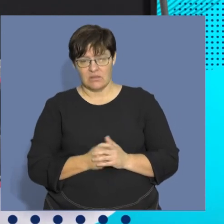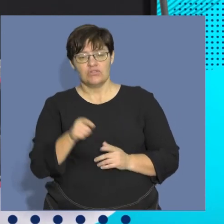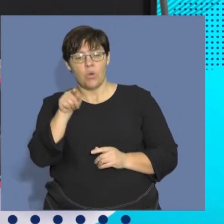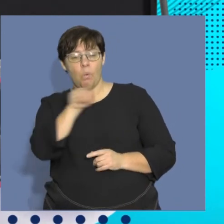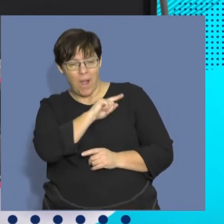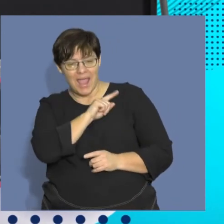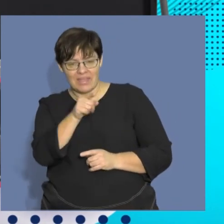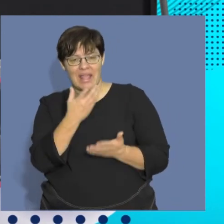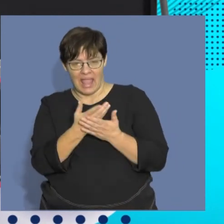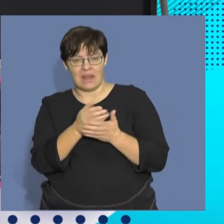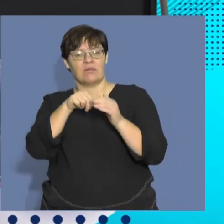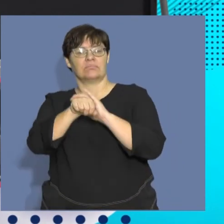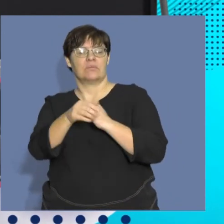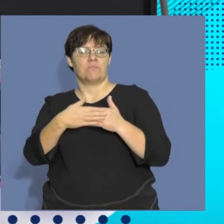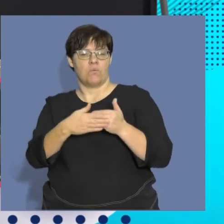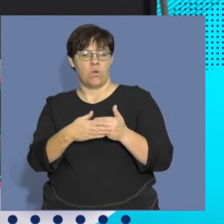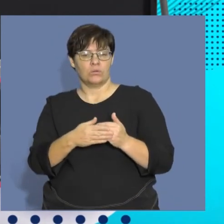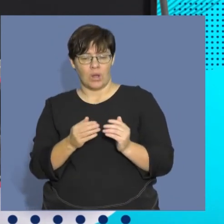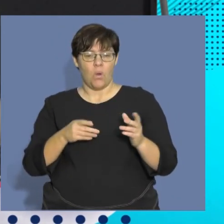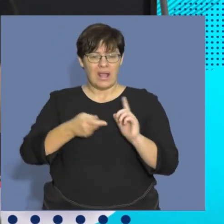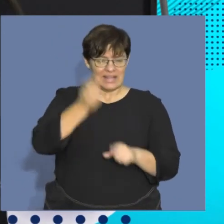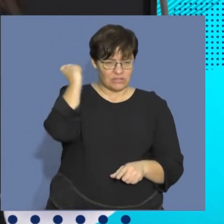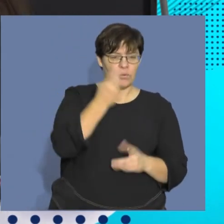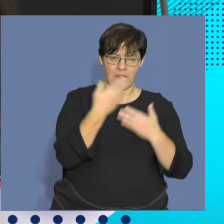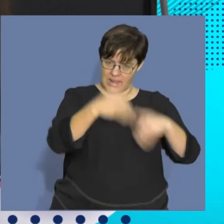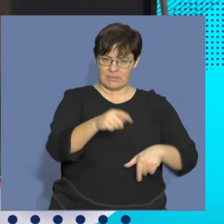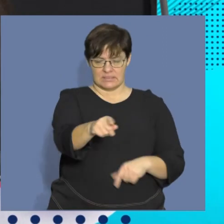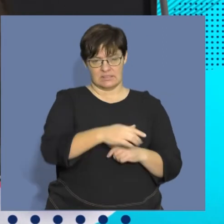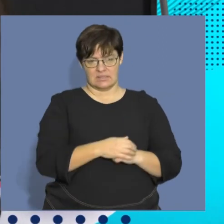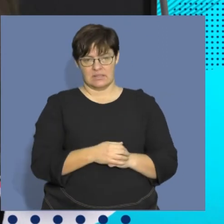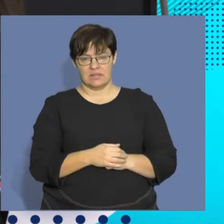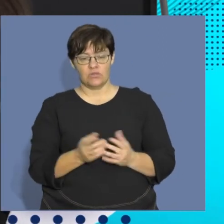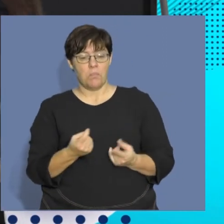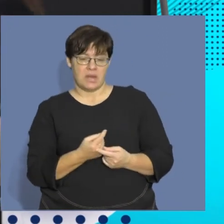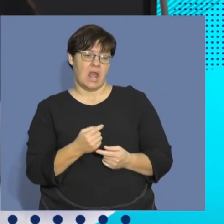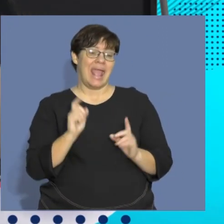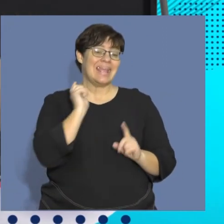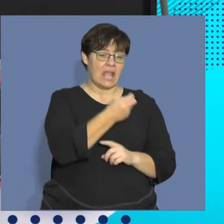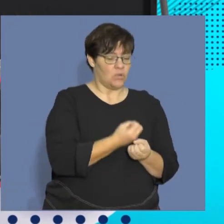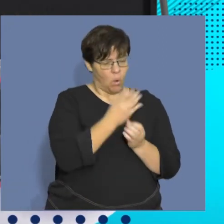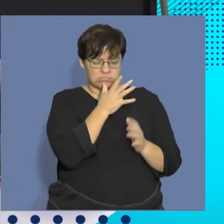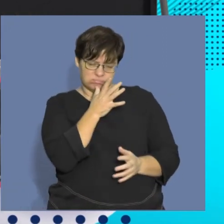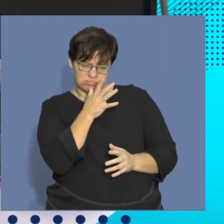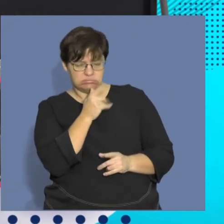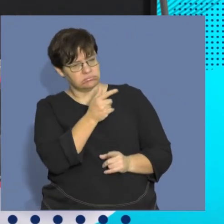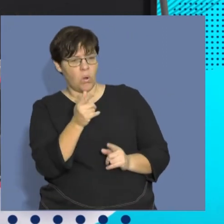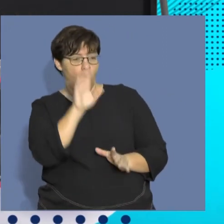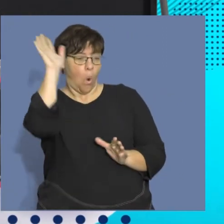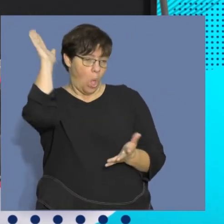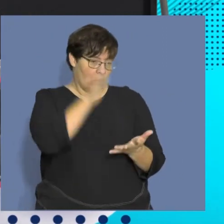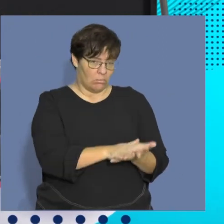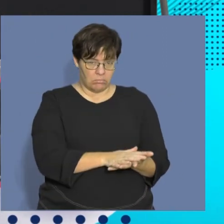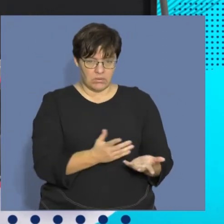their sexual maturity for reproduction. And we're going to limit you in terms of how many you